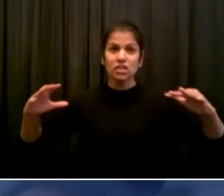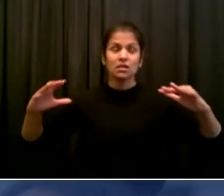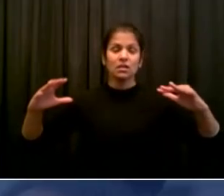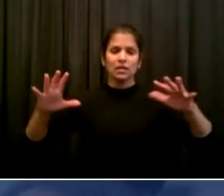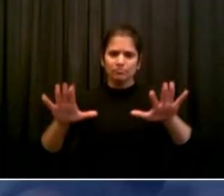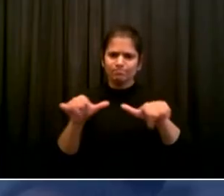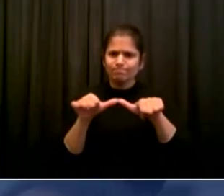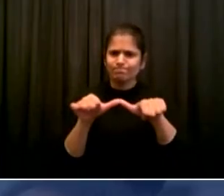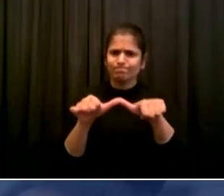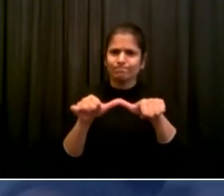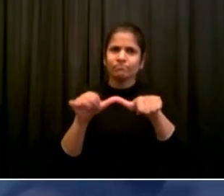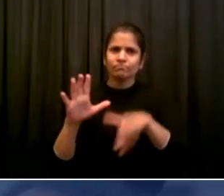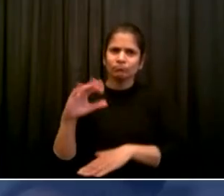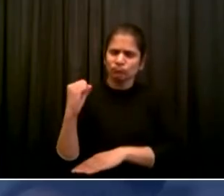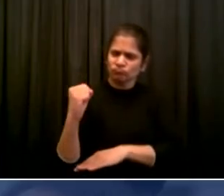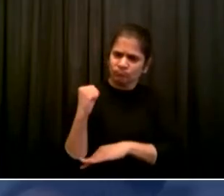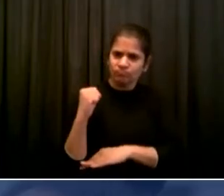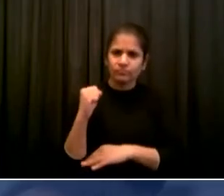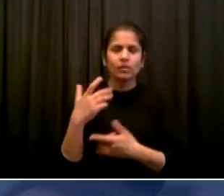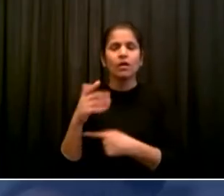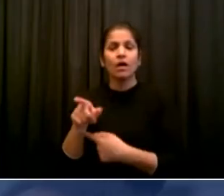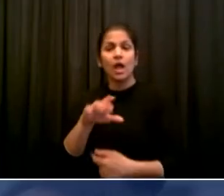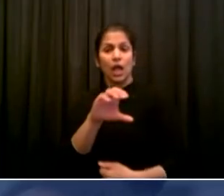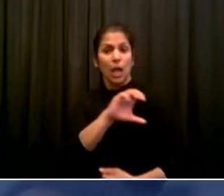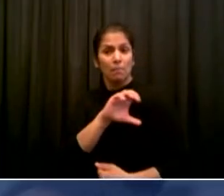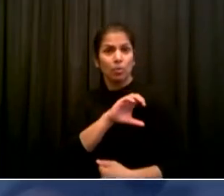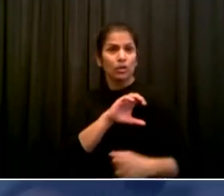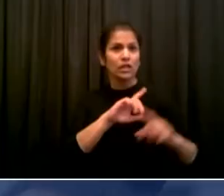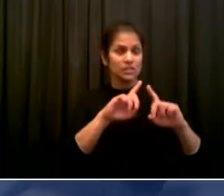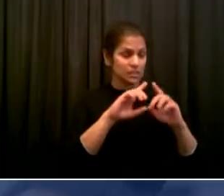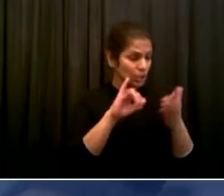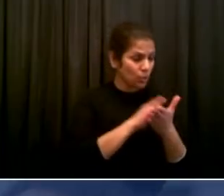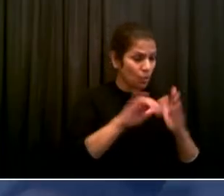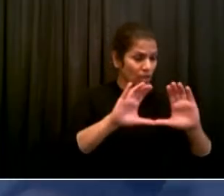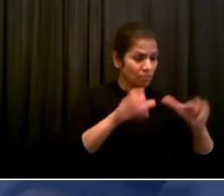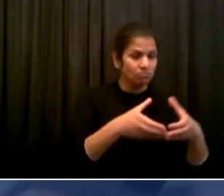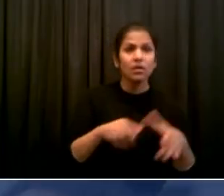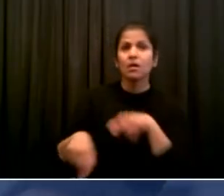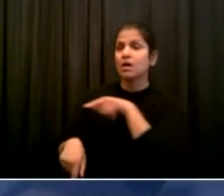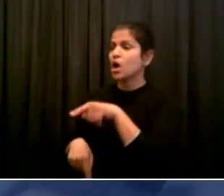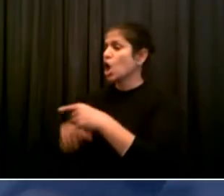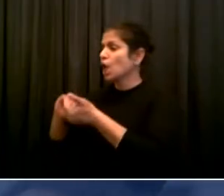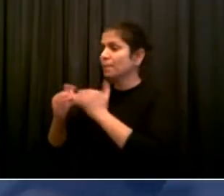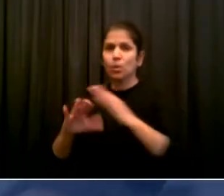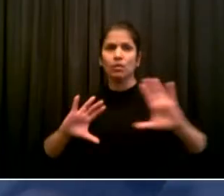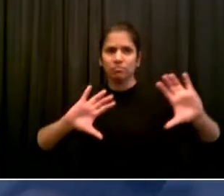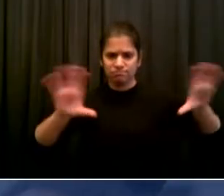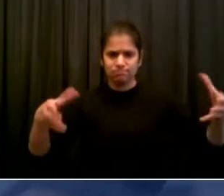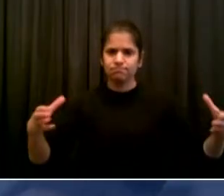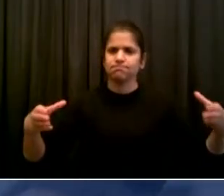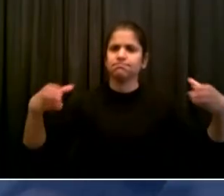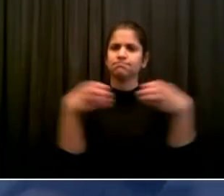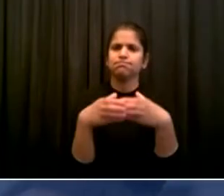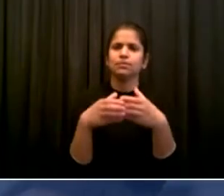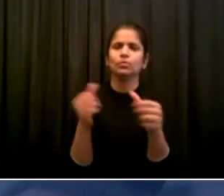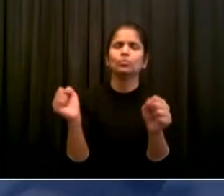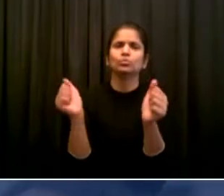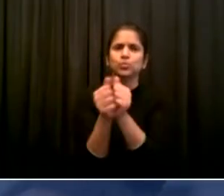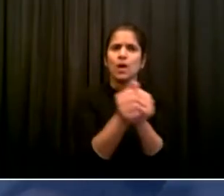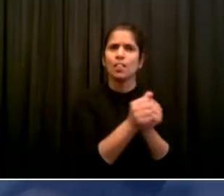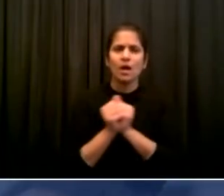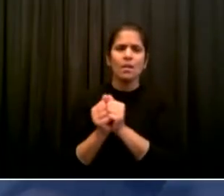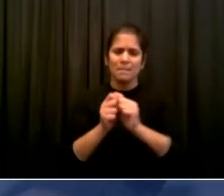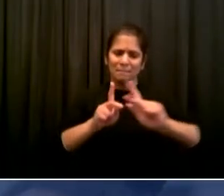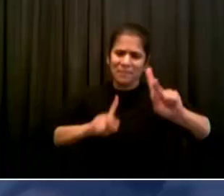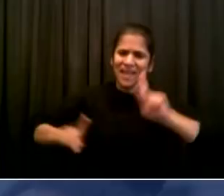emphasizes the fact that community buy-in makes all things possible. And people see an NYPD that reflects their community and